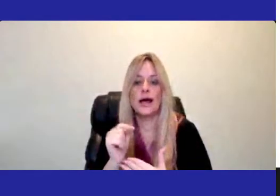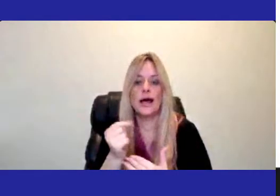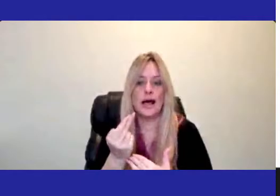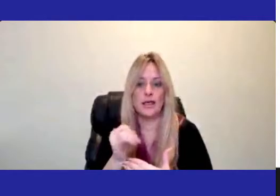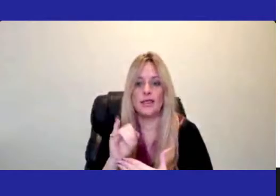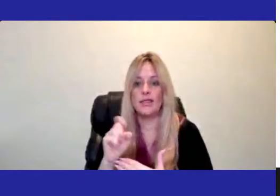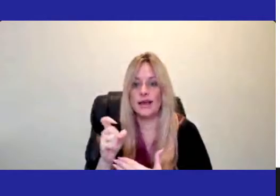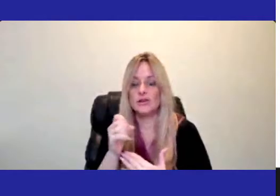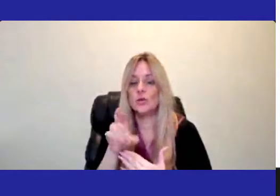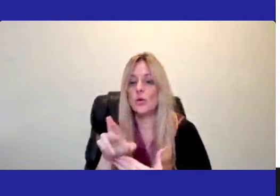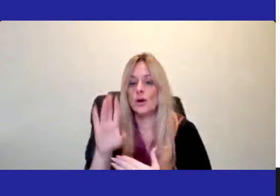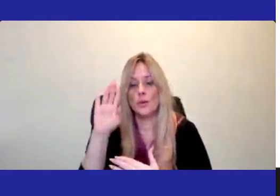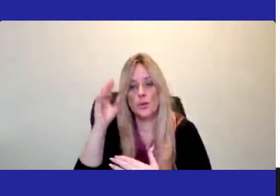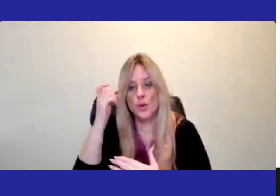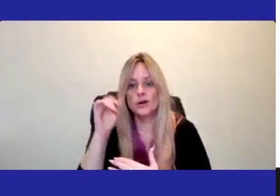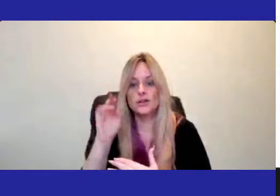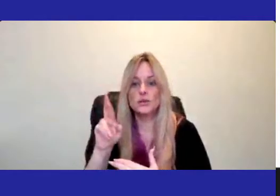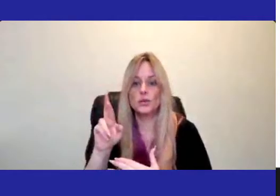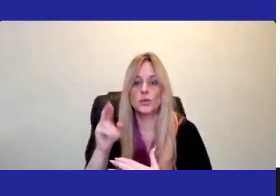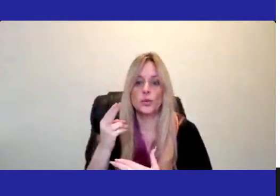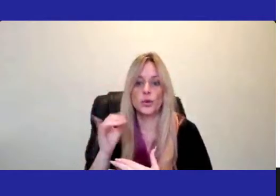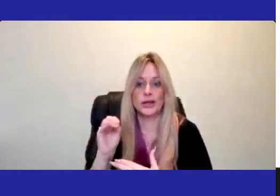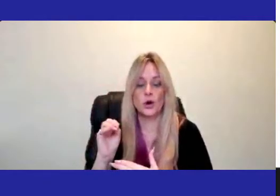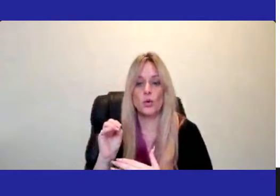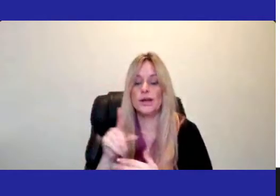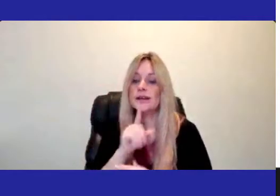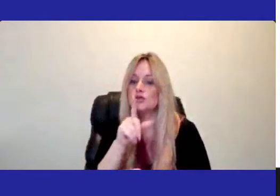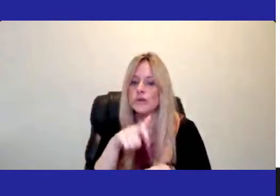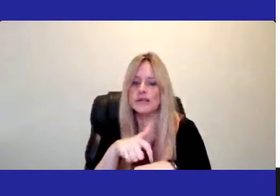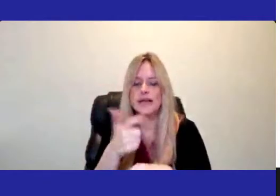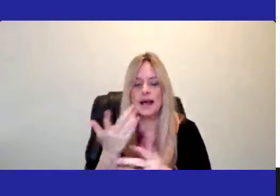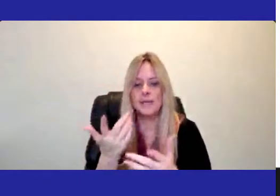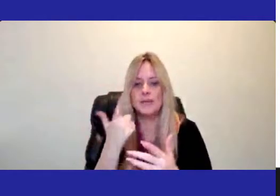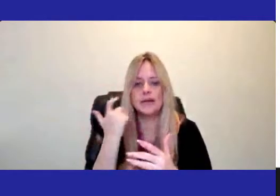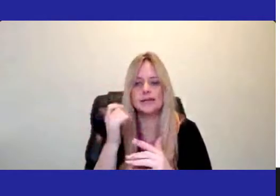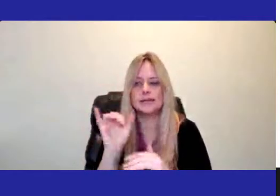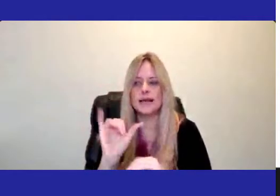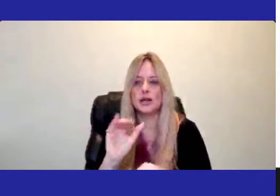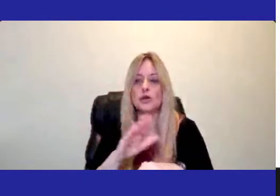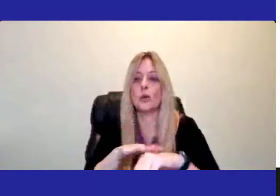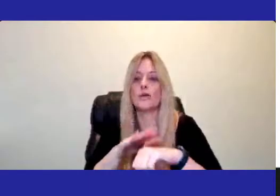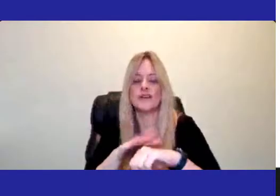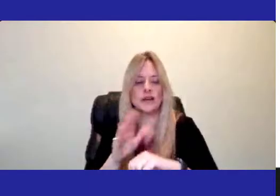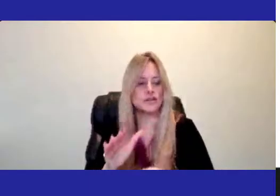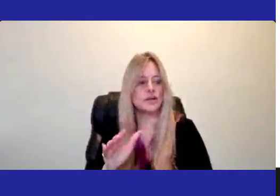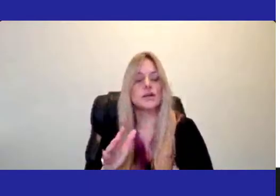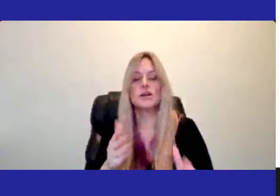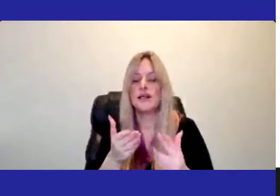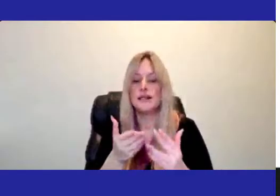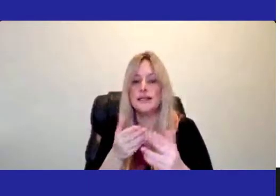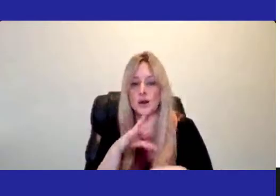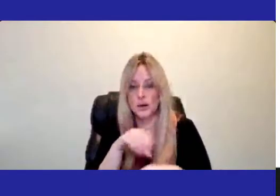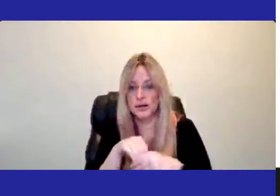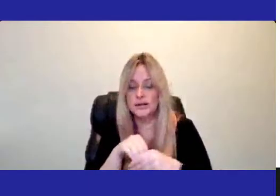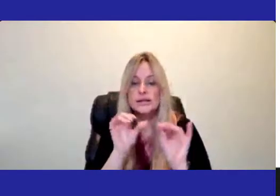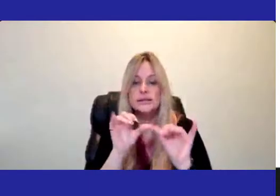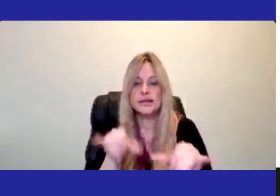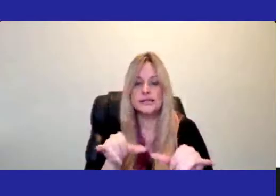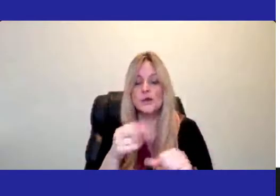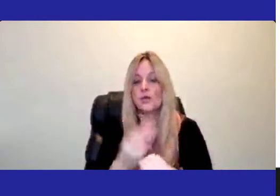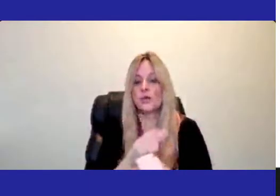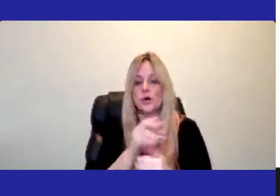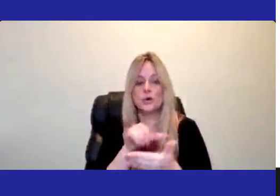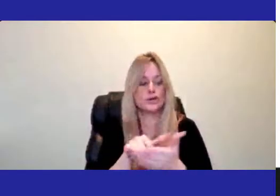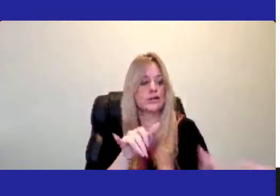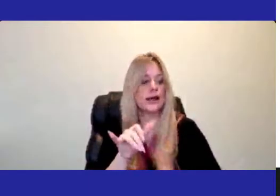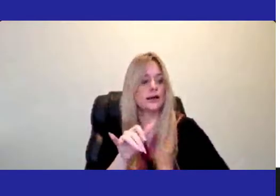real time as you can imagine because there are sort of notifications. They come across the system. We then use that